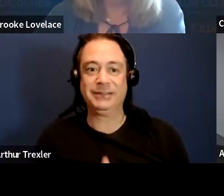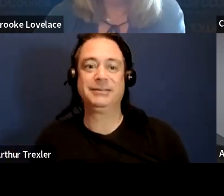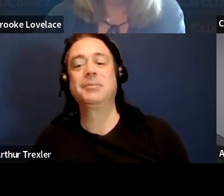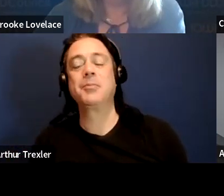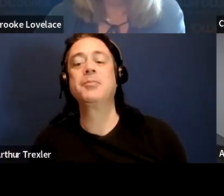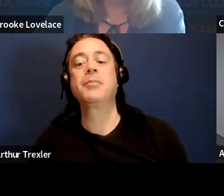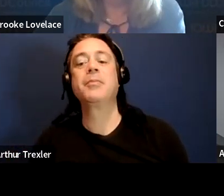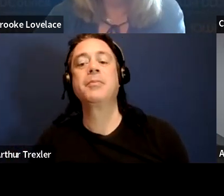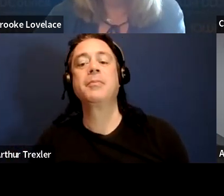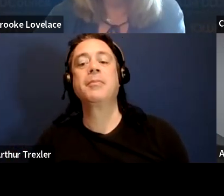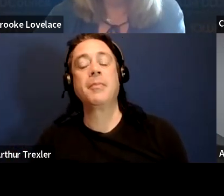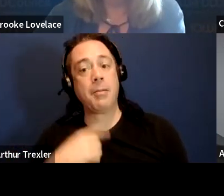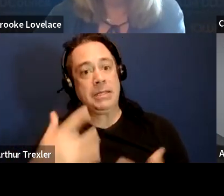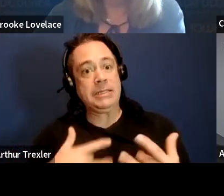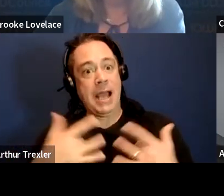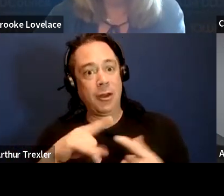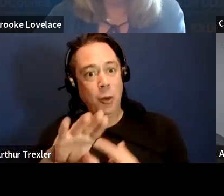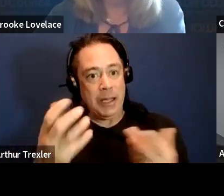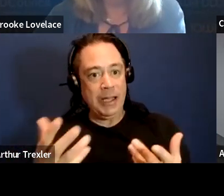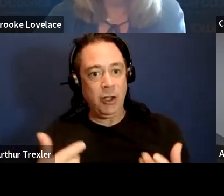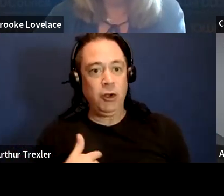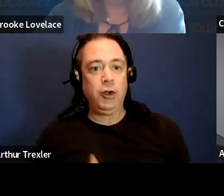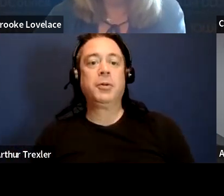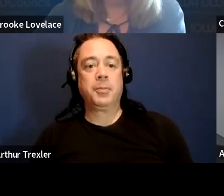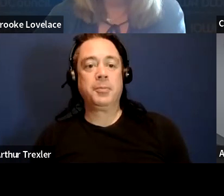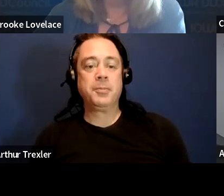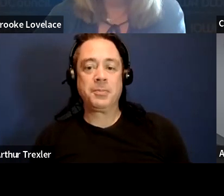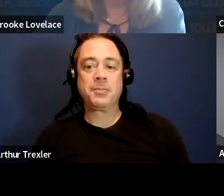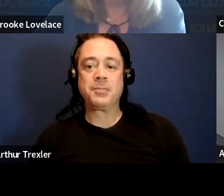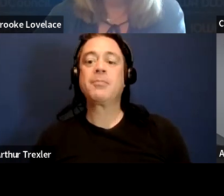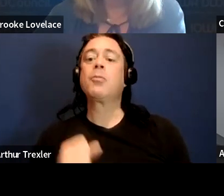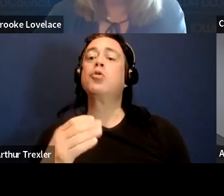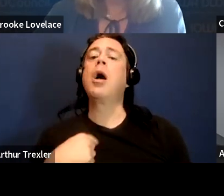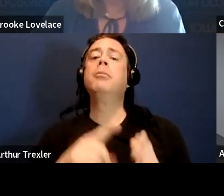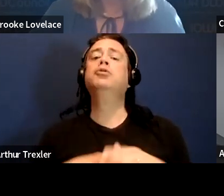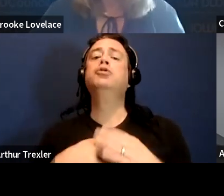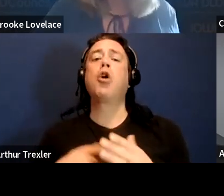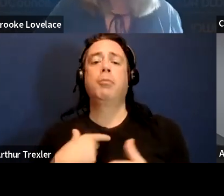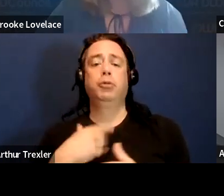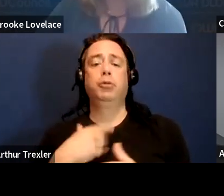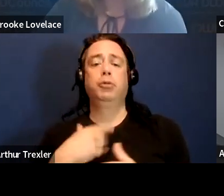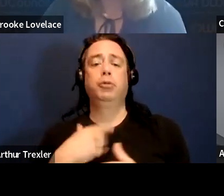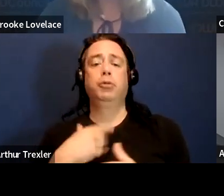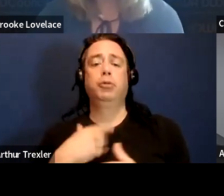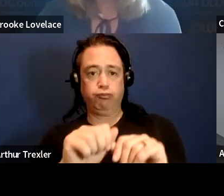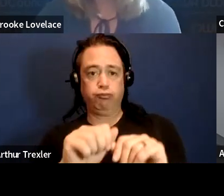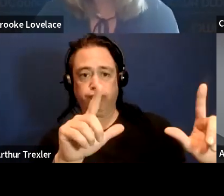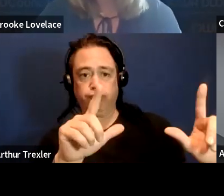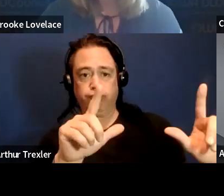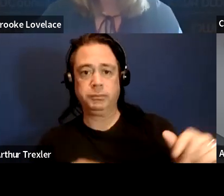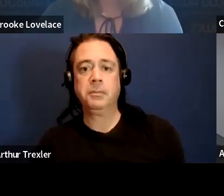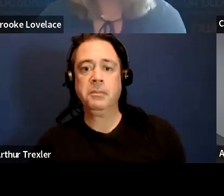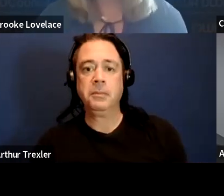And I am really excited to be here. So I'm going to start by sharing my screen.